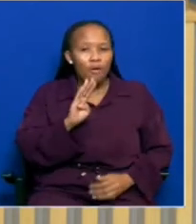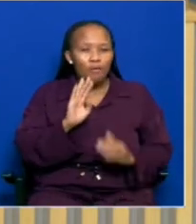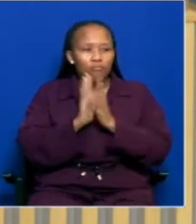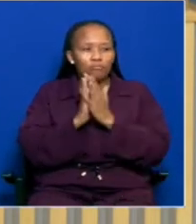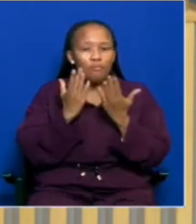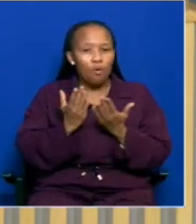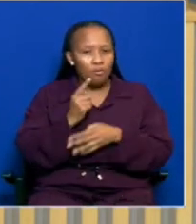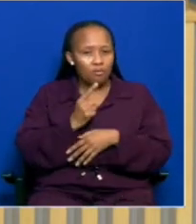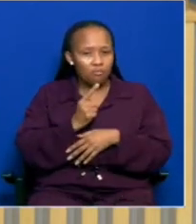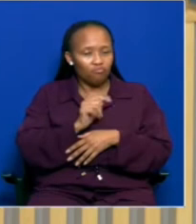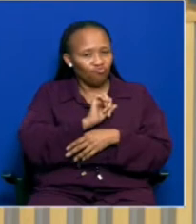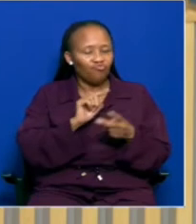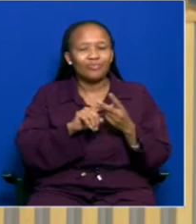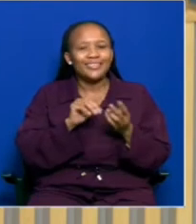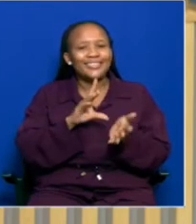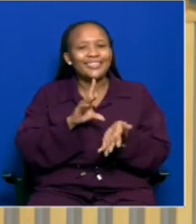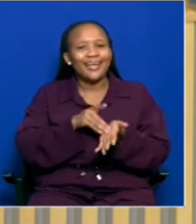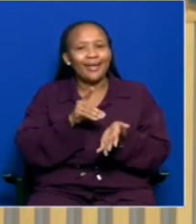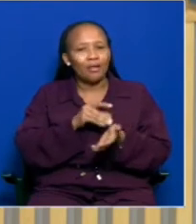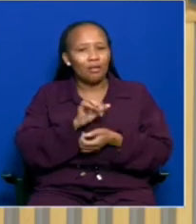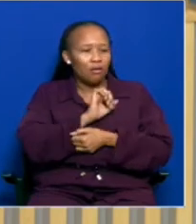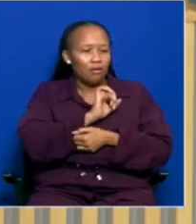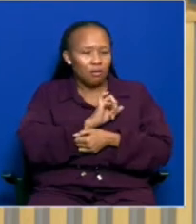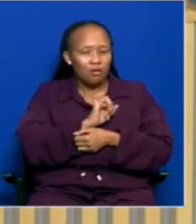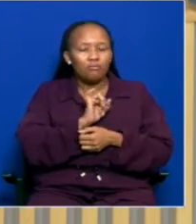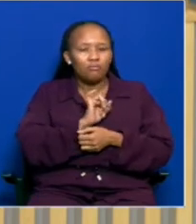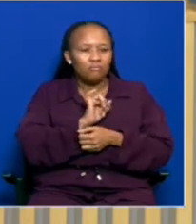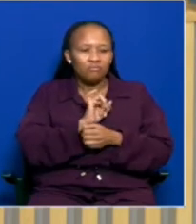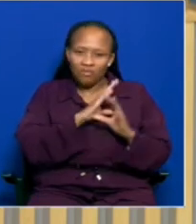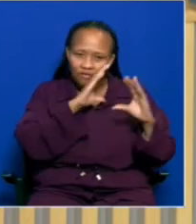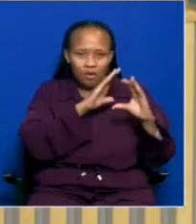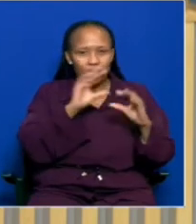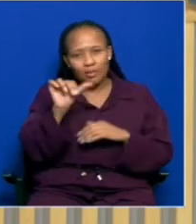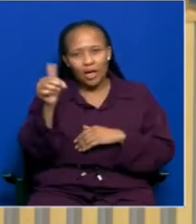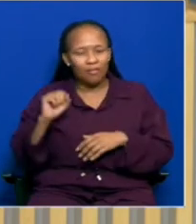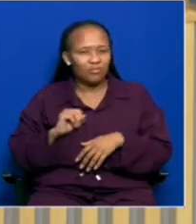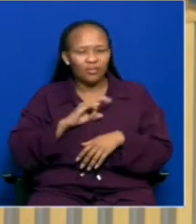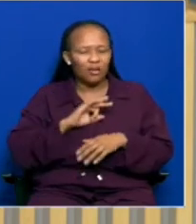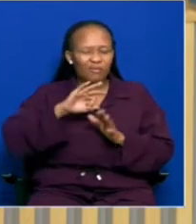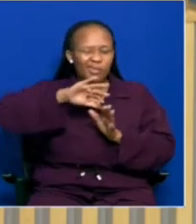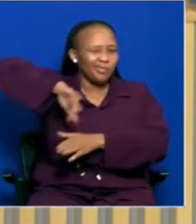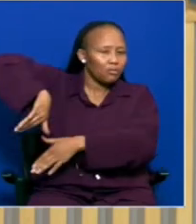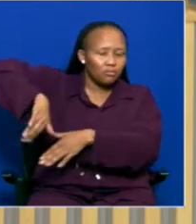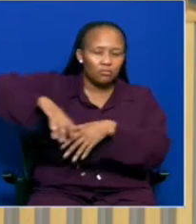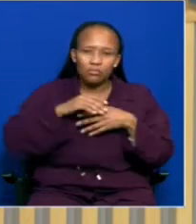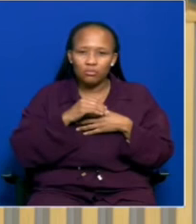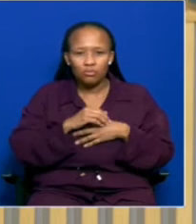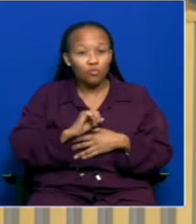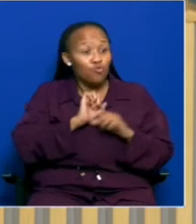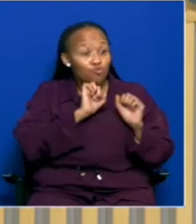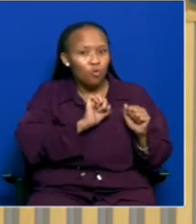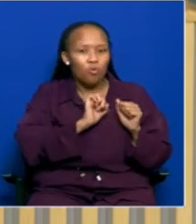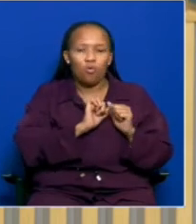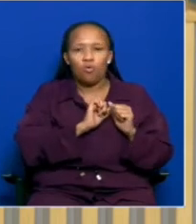diary. So forget about the other members and other officers. Your one, you are able to